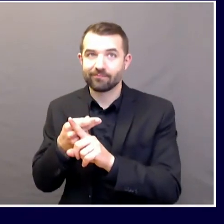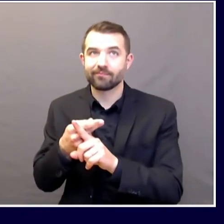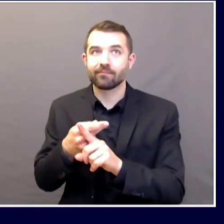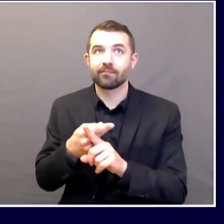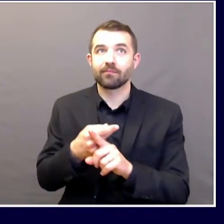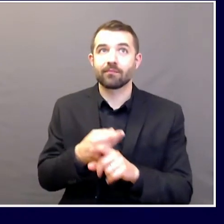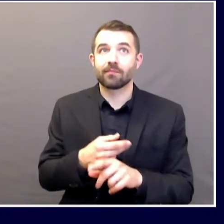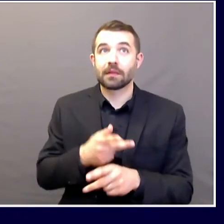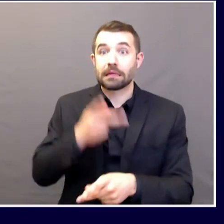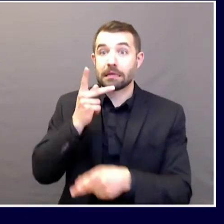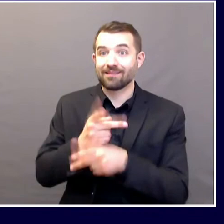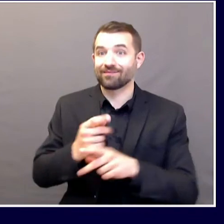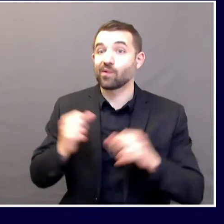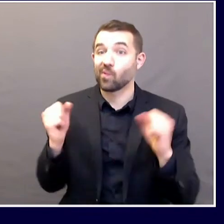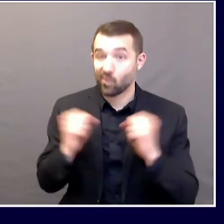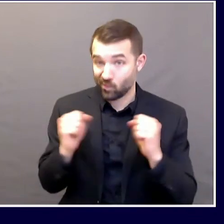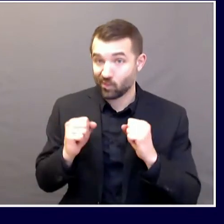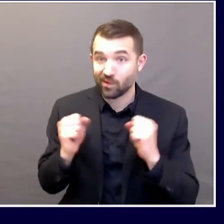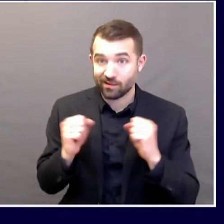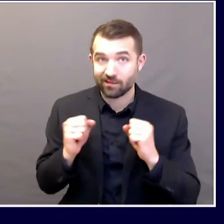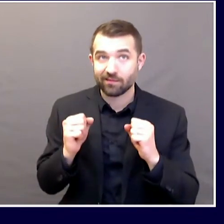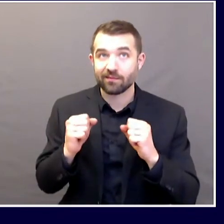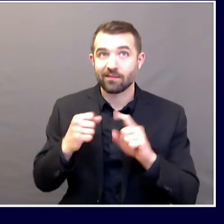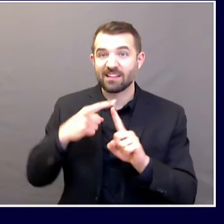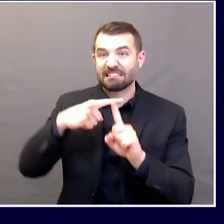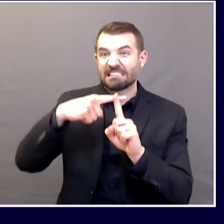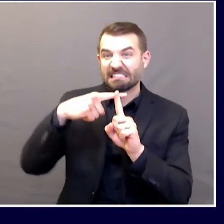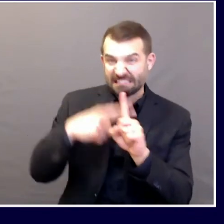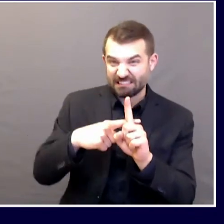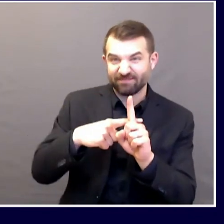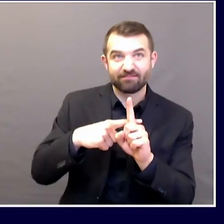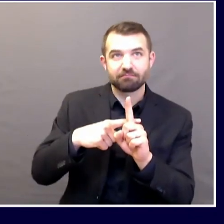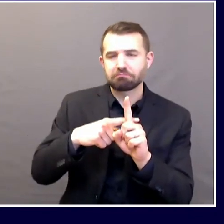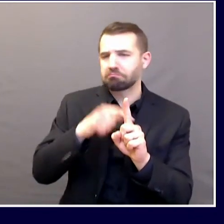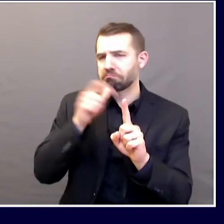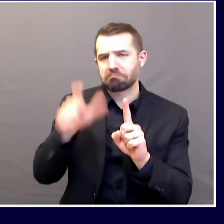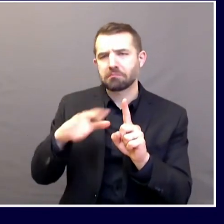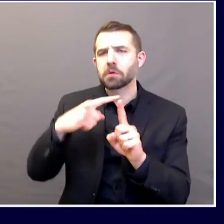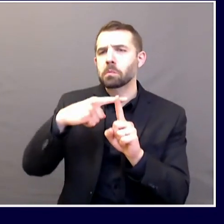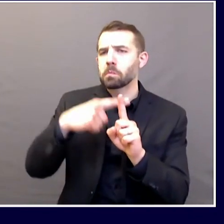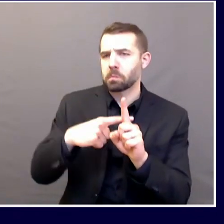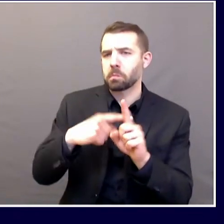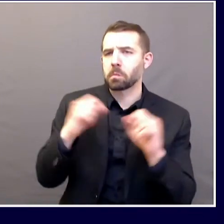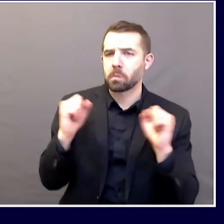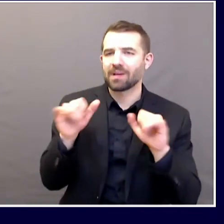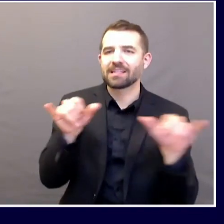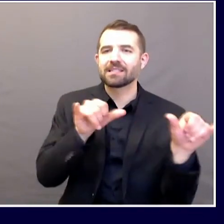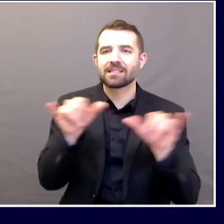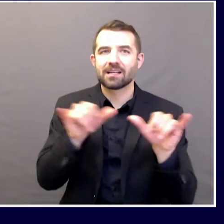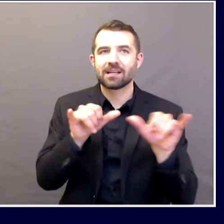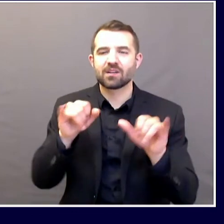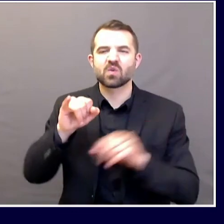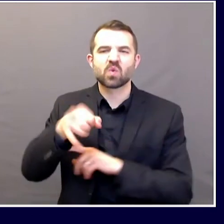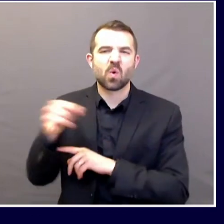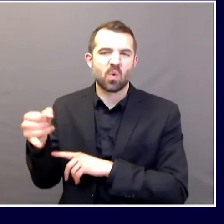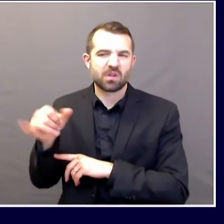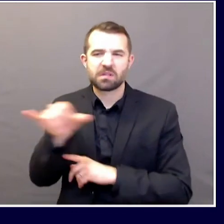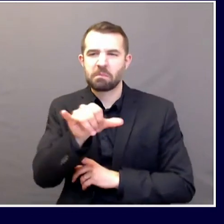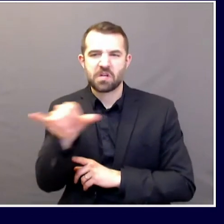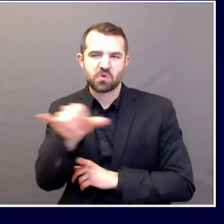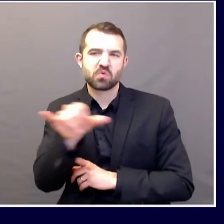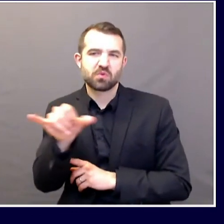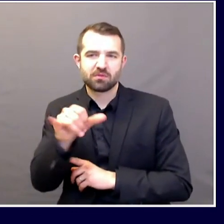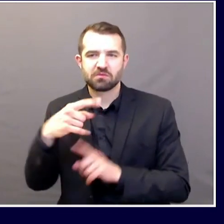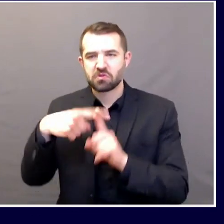which we are starting next week, for example, to use around homebound Mainers, because the J&J vaccine is